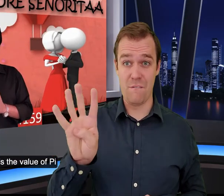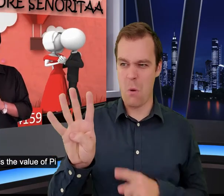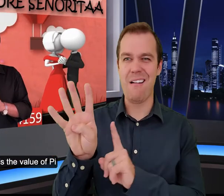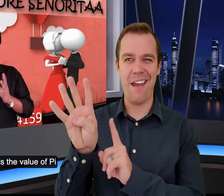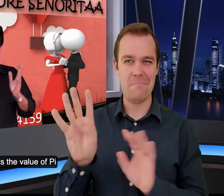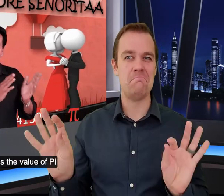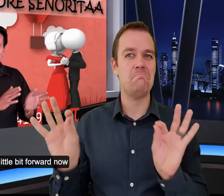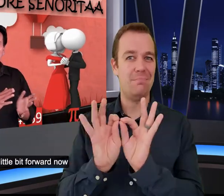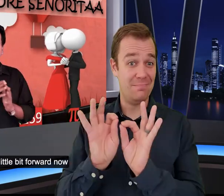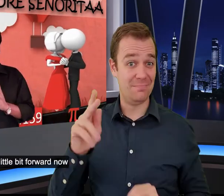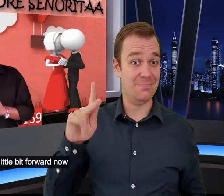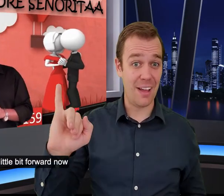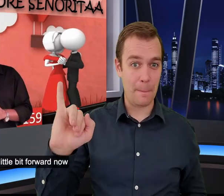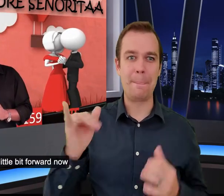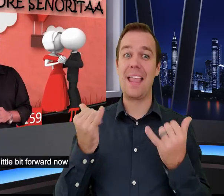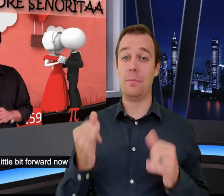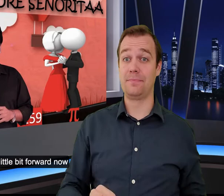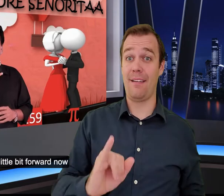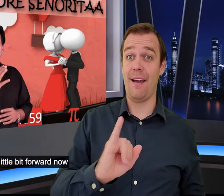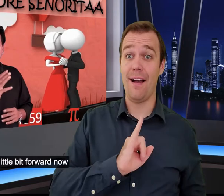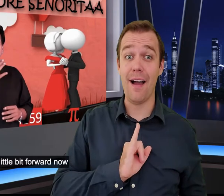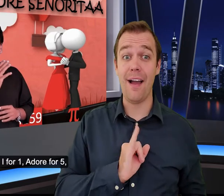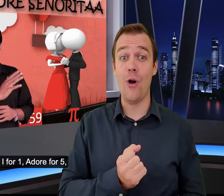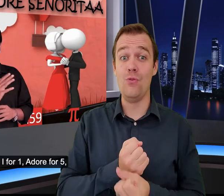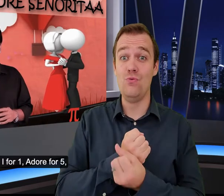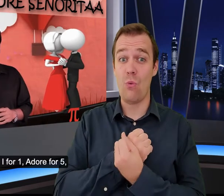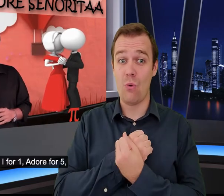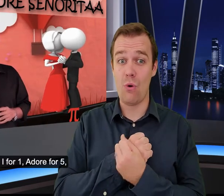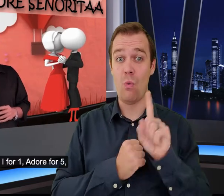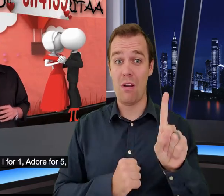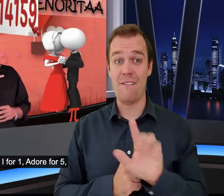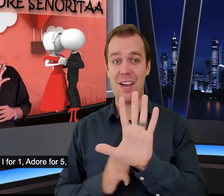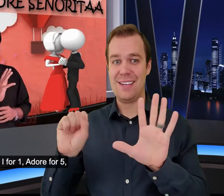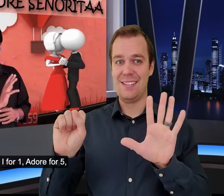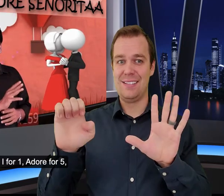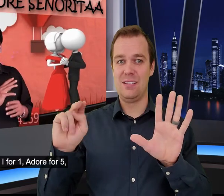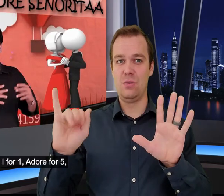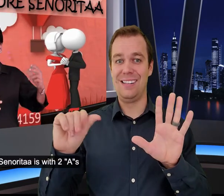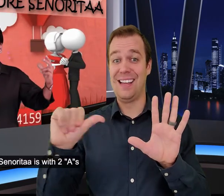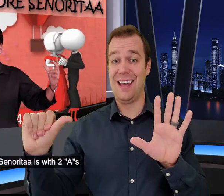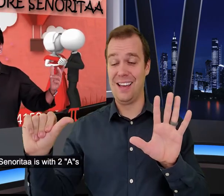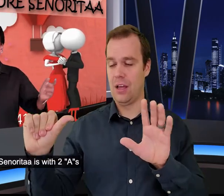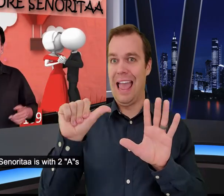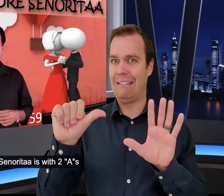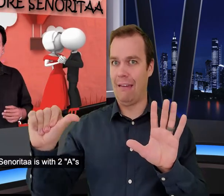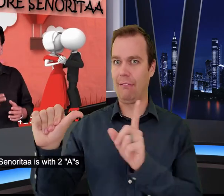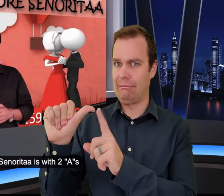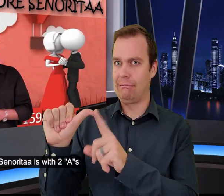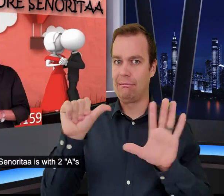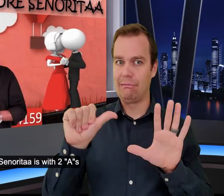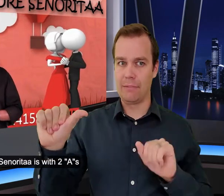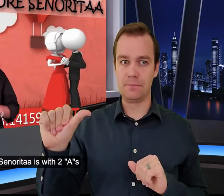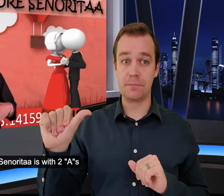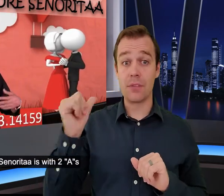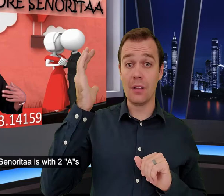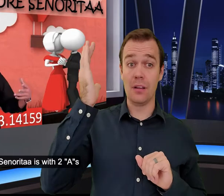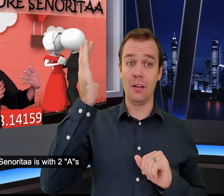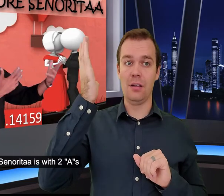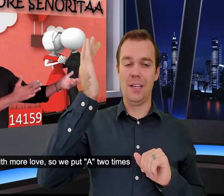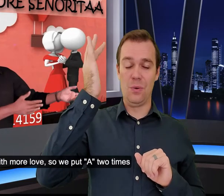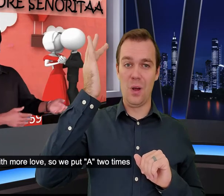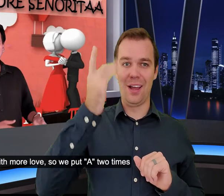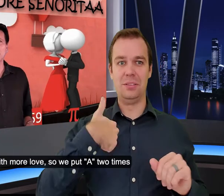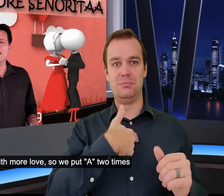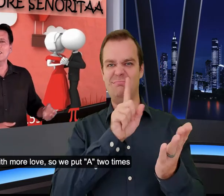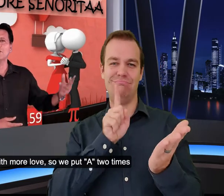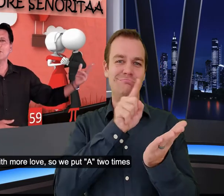pi. Let's go a little bit forward also. I adore. 1, 5, senorita. Senorita is with 2 A's. Because jara